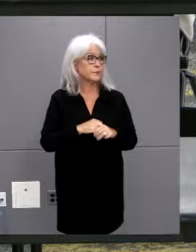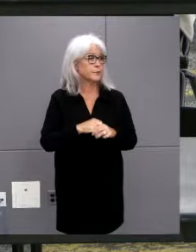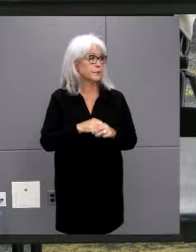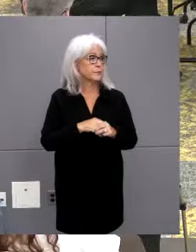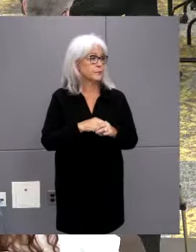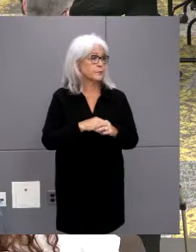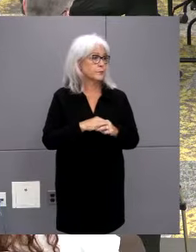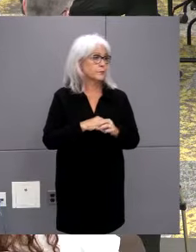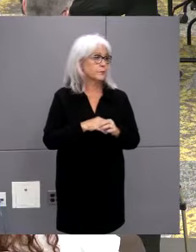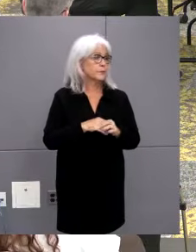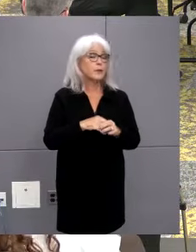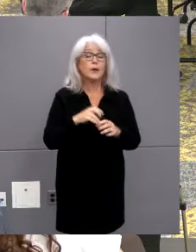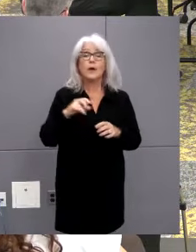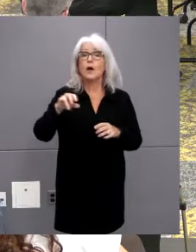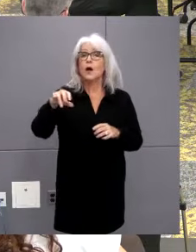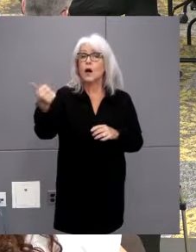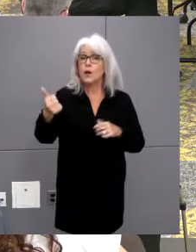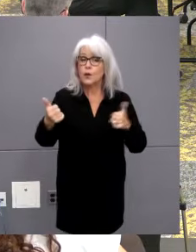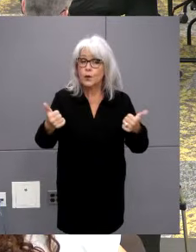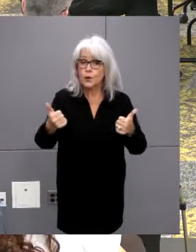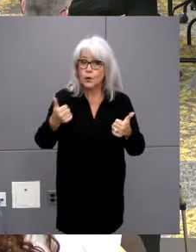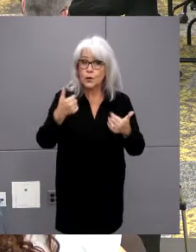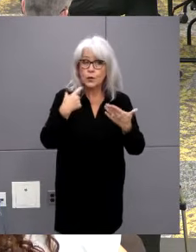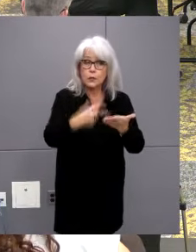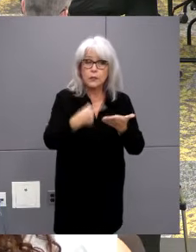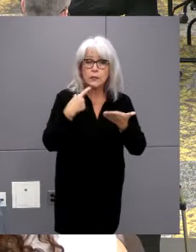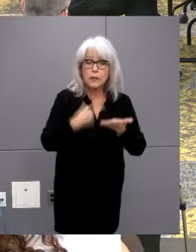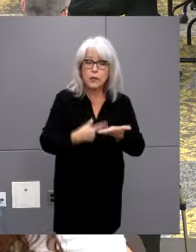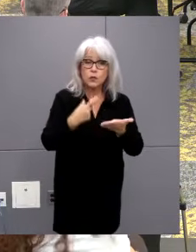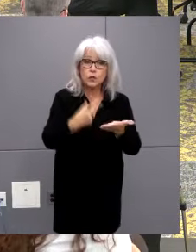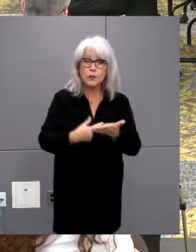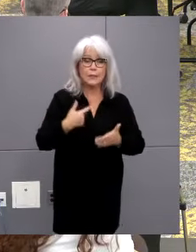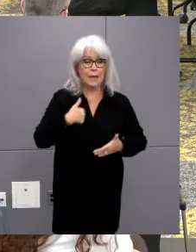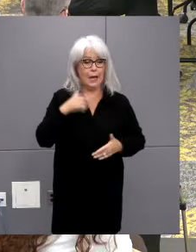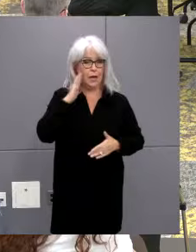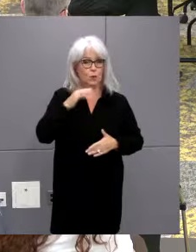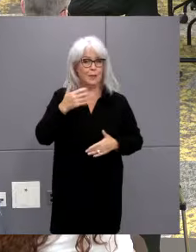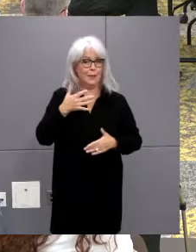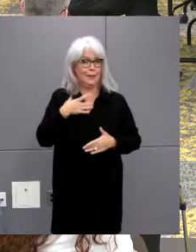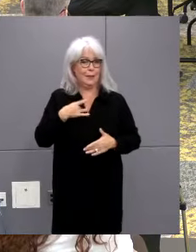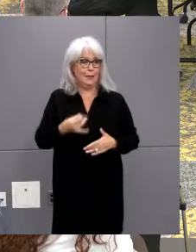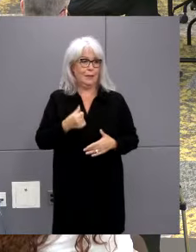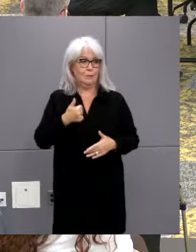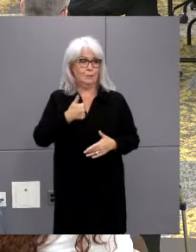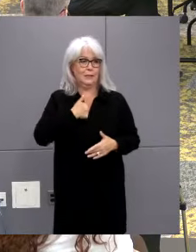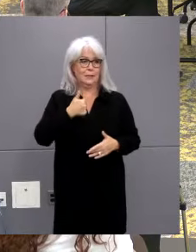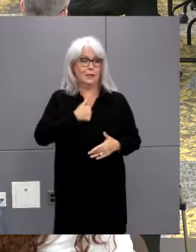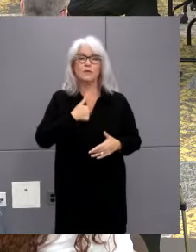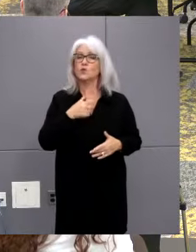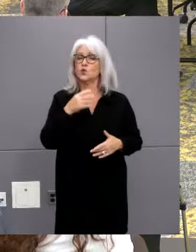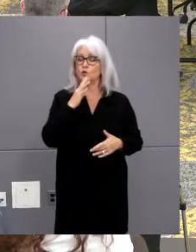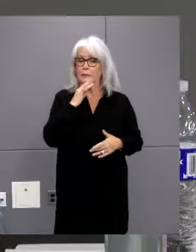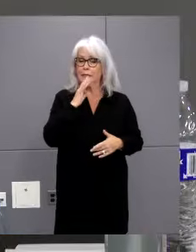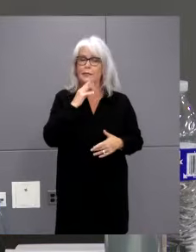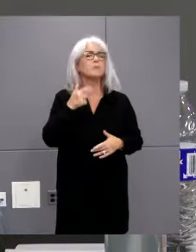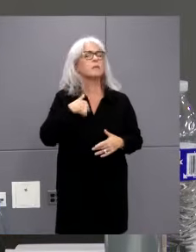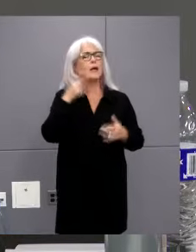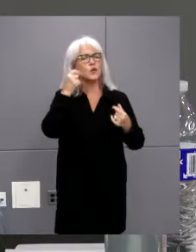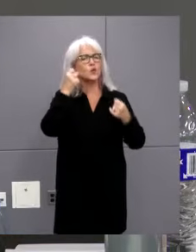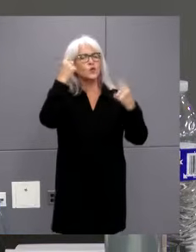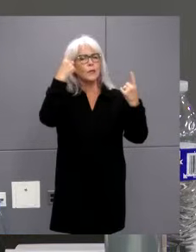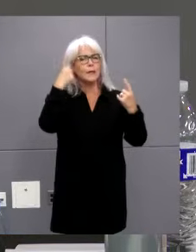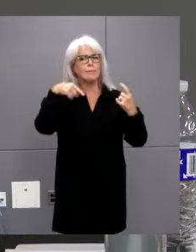Okay. Is there any other discussion? Anybody? I would like to say a few words myself. I understand the need